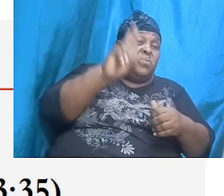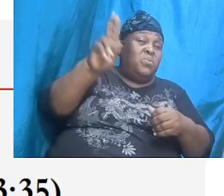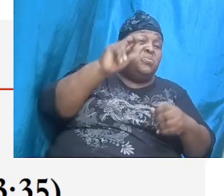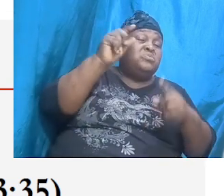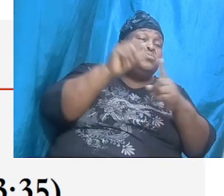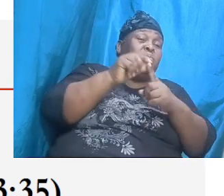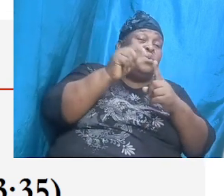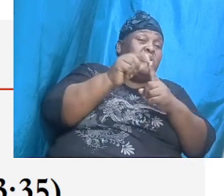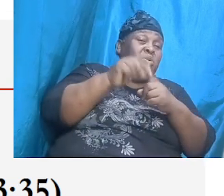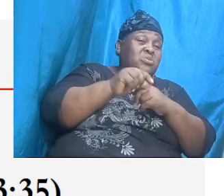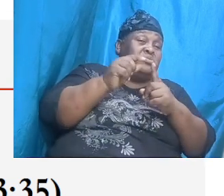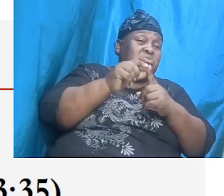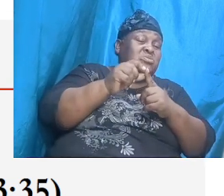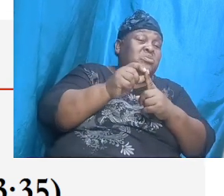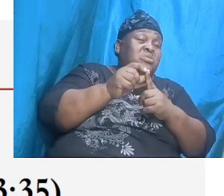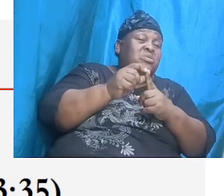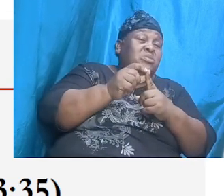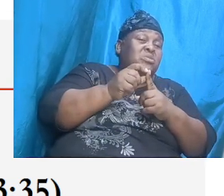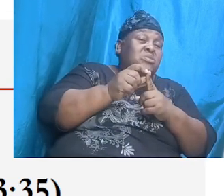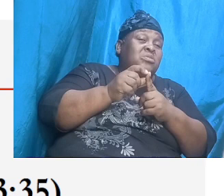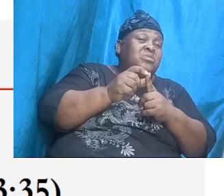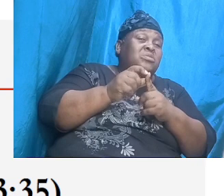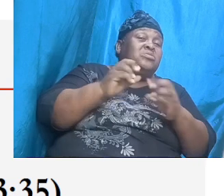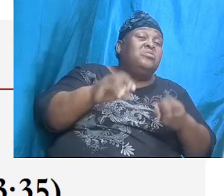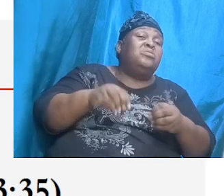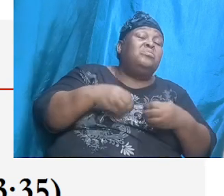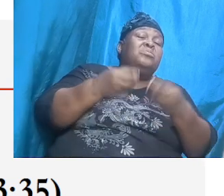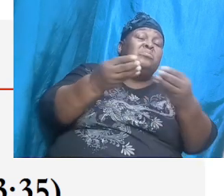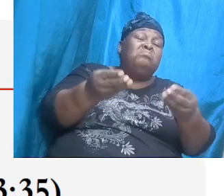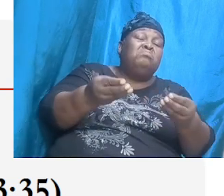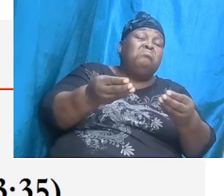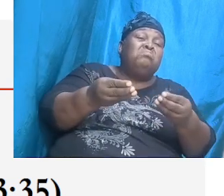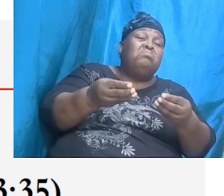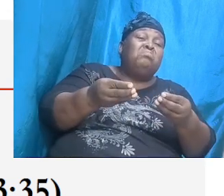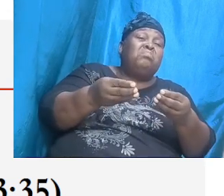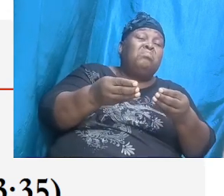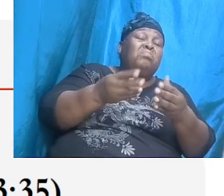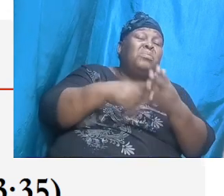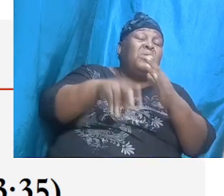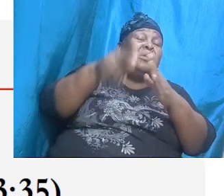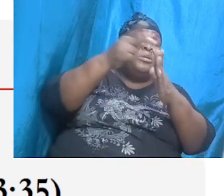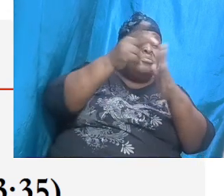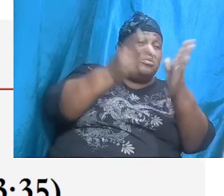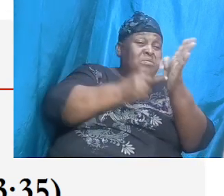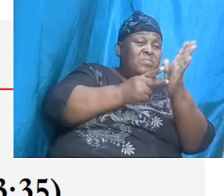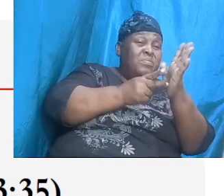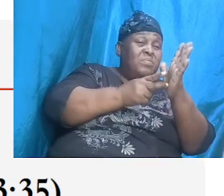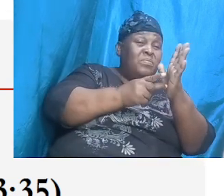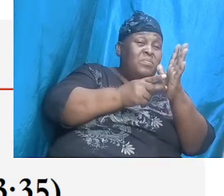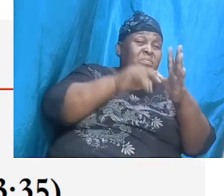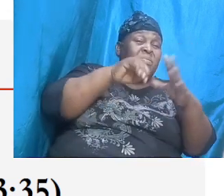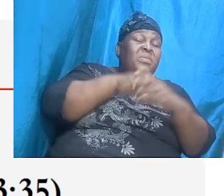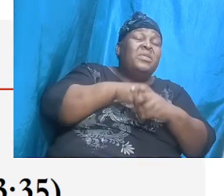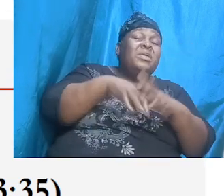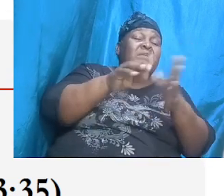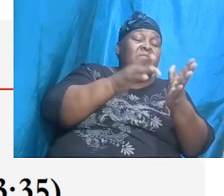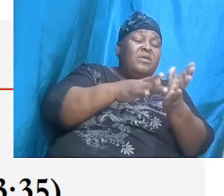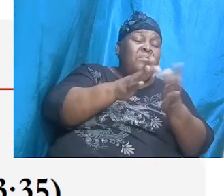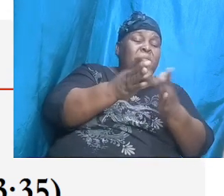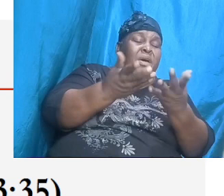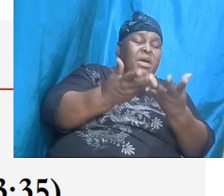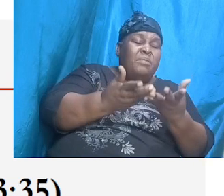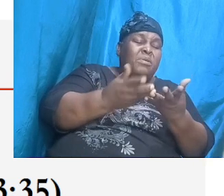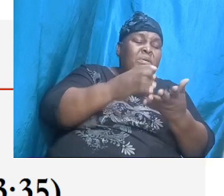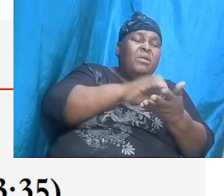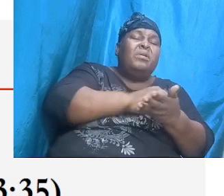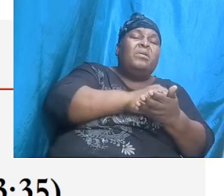the words that it uses, amen, to present a particular principle. So the Bible says in the book of Acts chapter 2 from